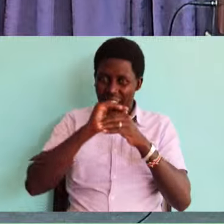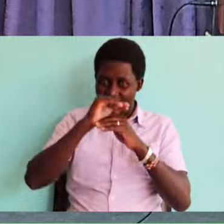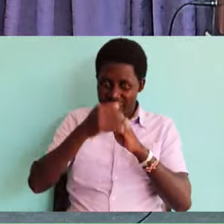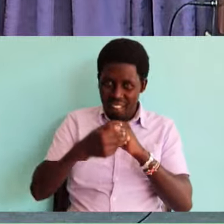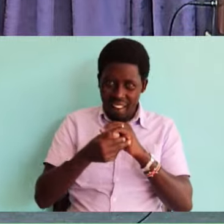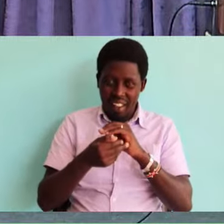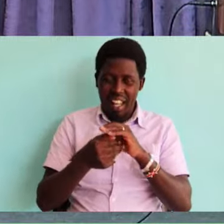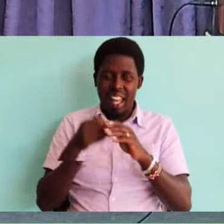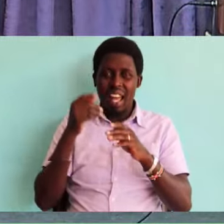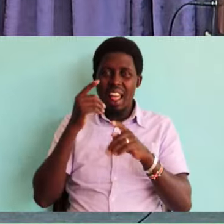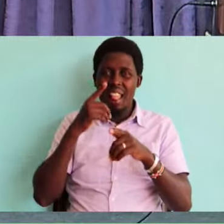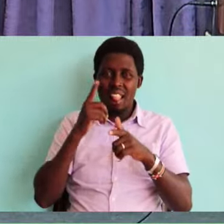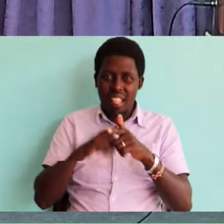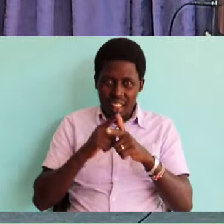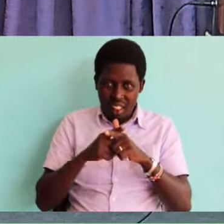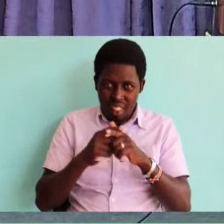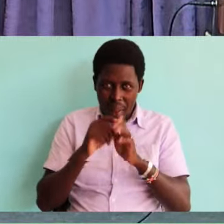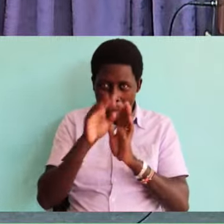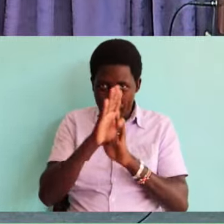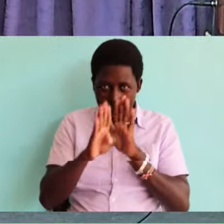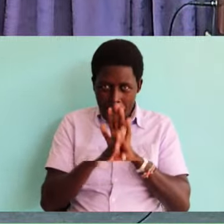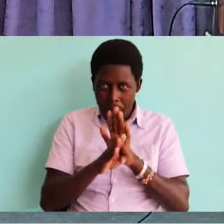And the way the Bible describes sin,